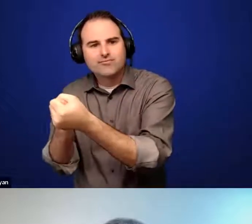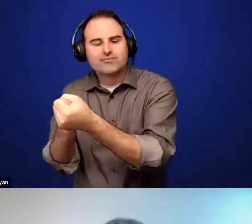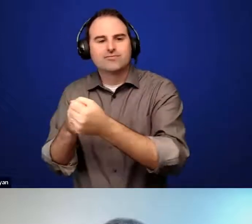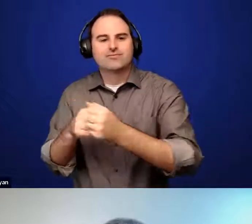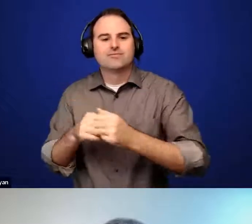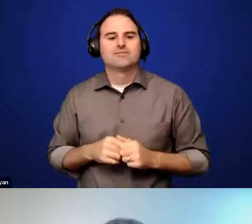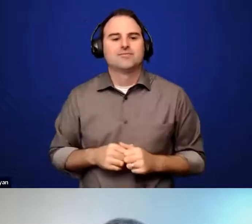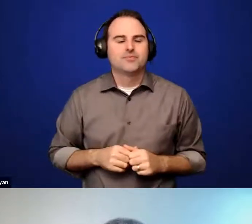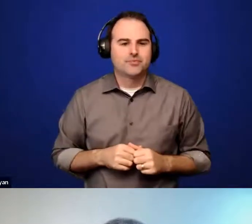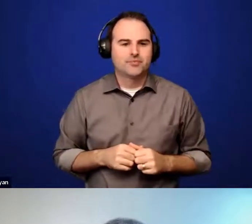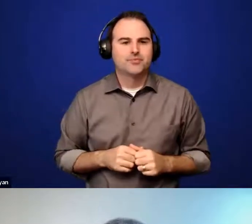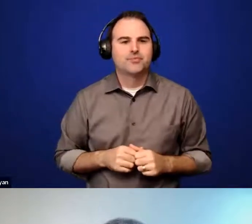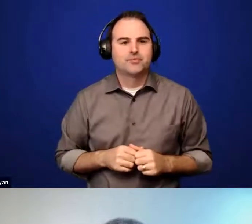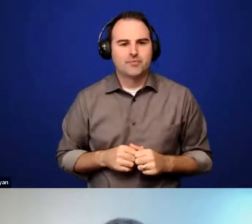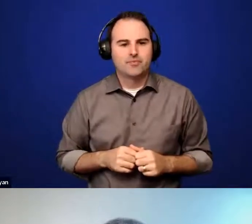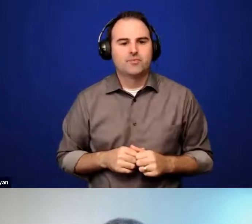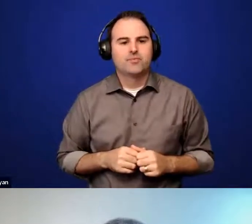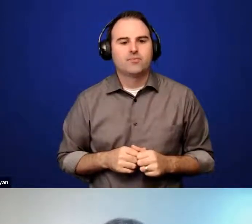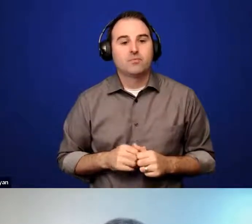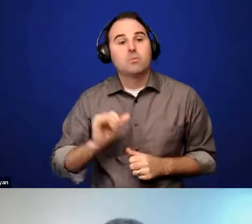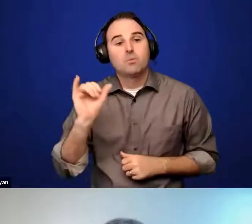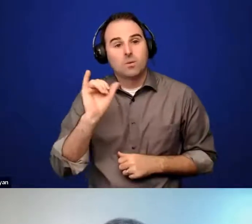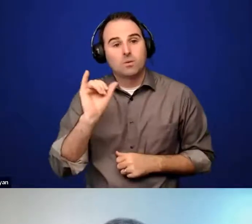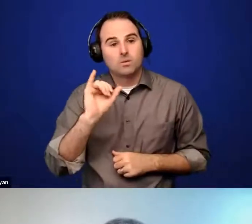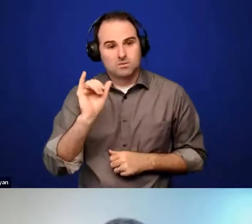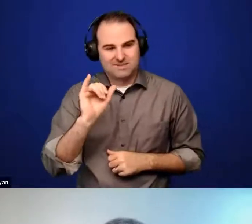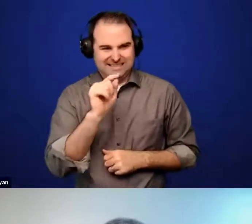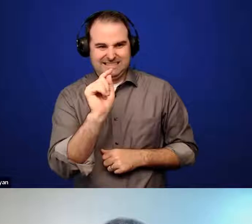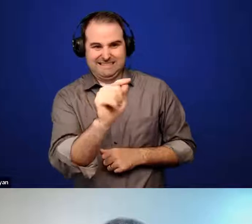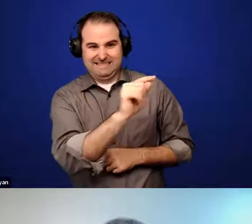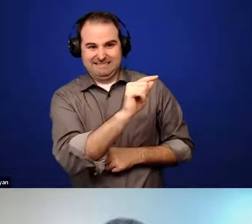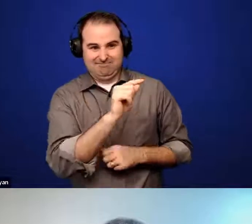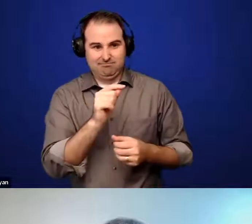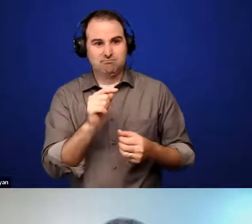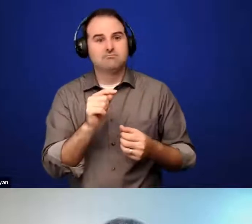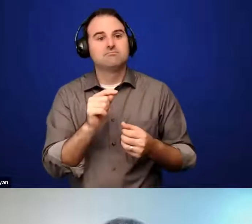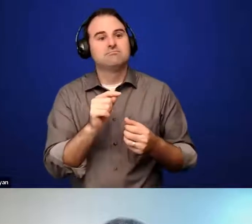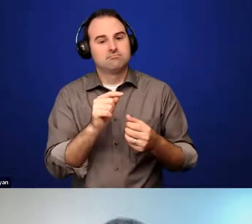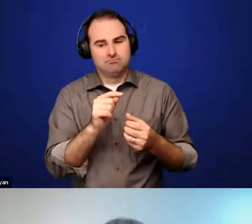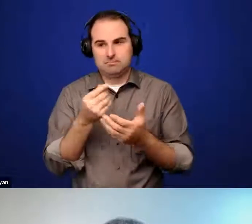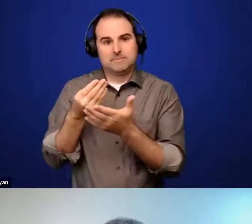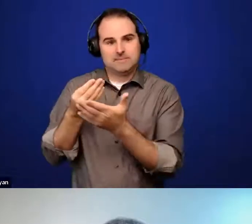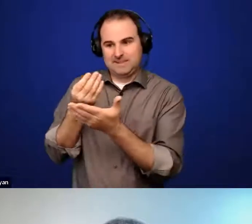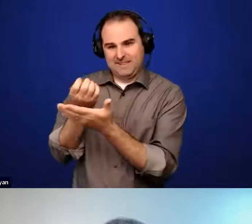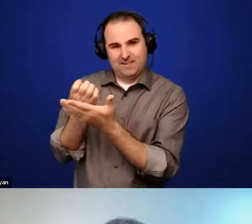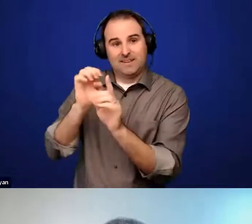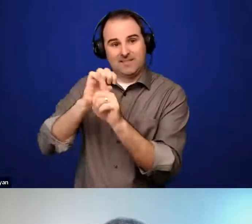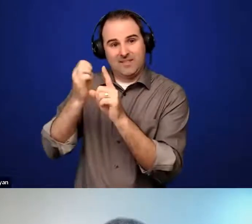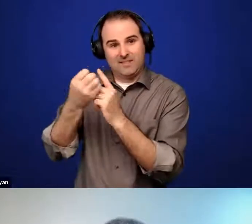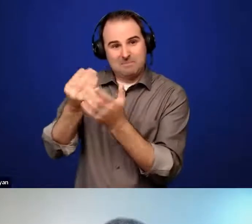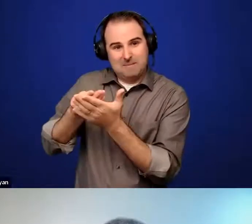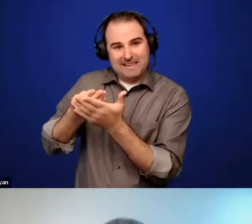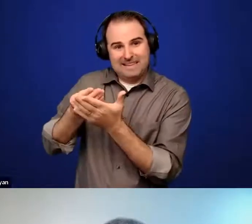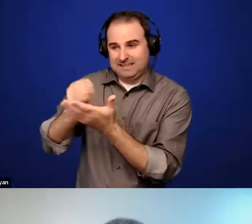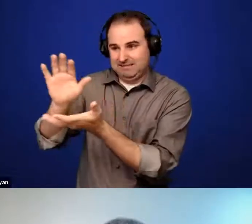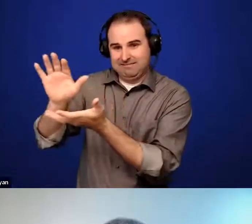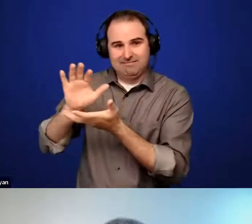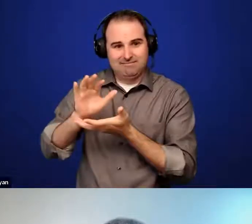also scaling up our ambition in this regard with the environmental funds. So IFAD very much engages also